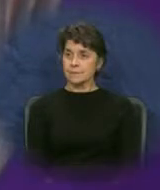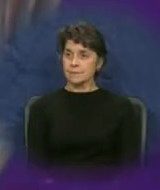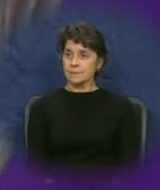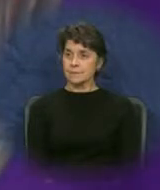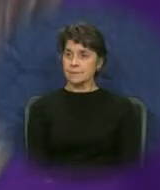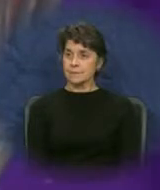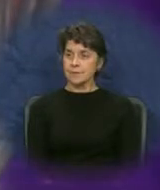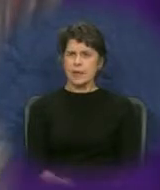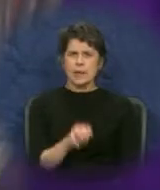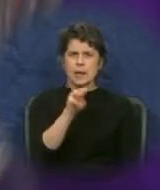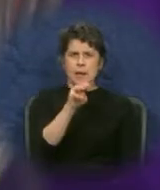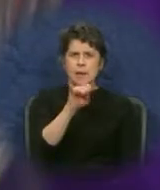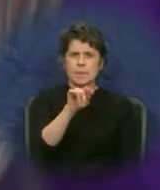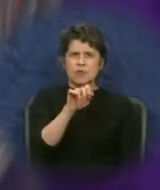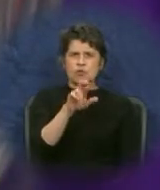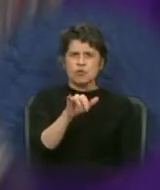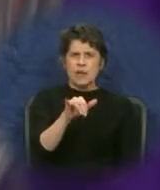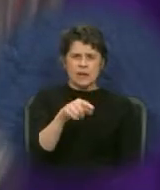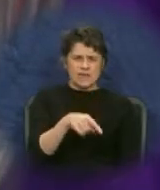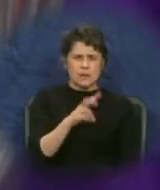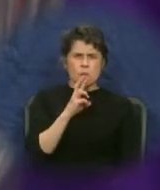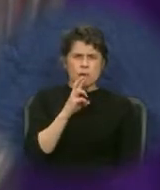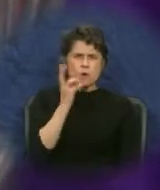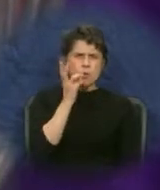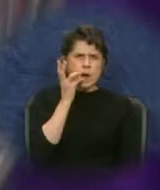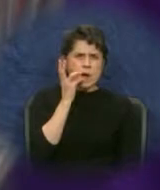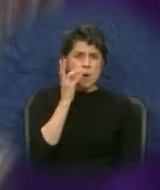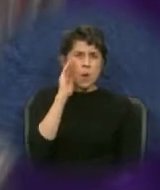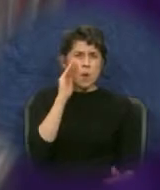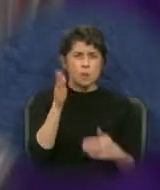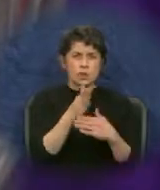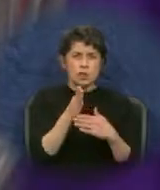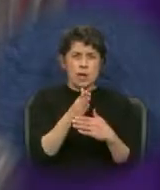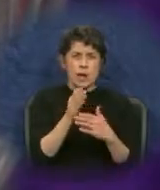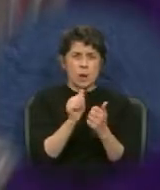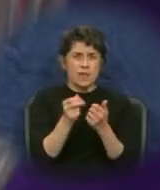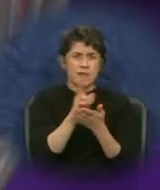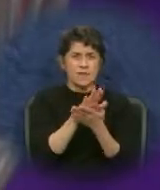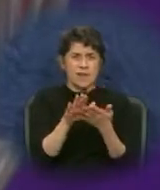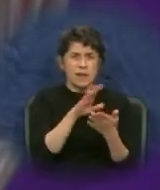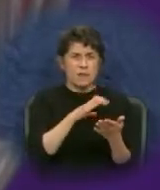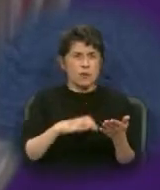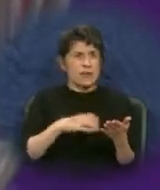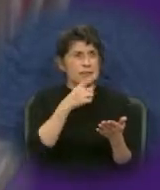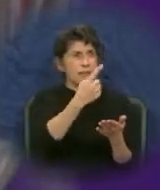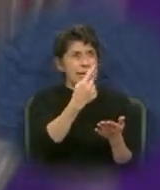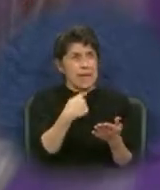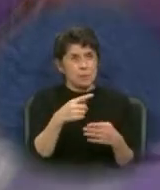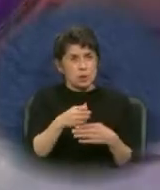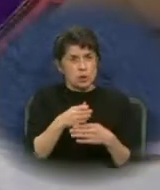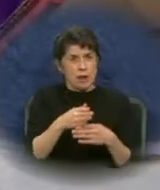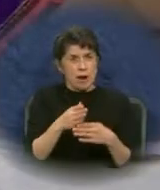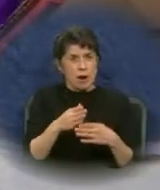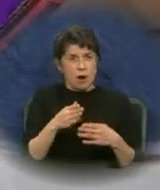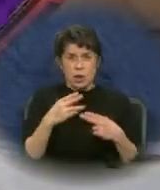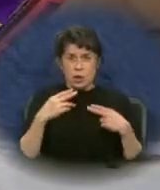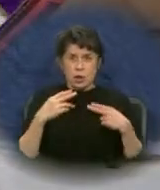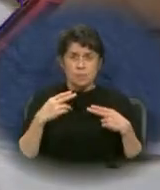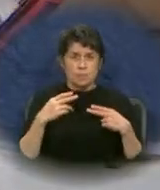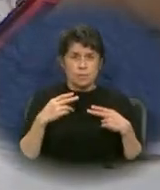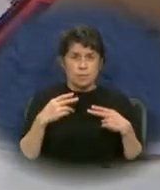By the mystery of this water and wine, may we come to share the divinity of Christ, who humbled himself to share in our humanity.